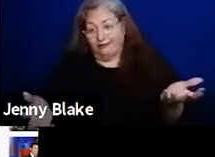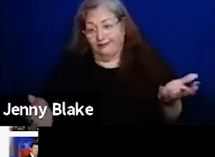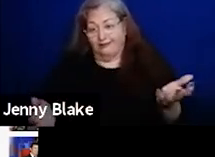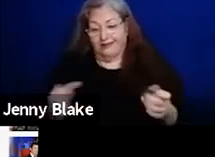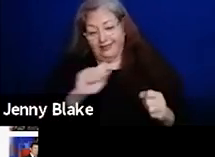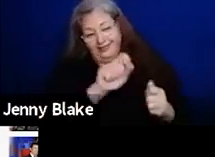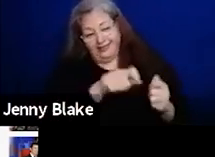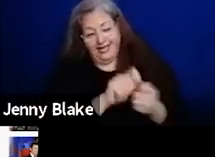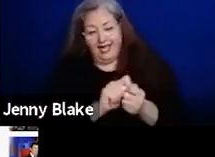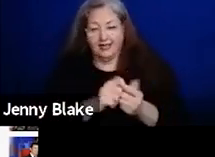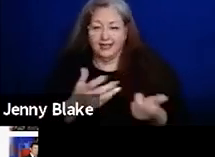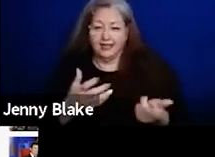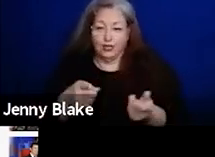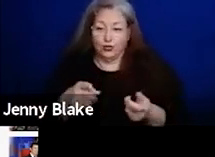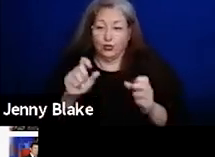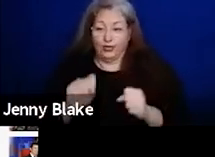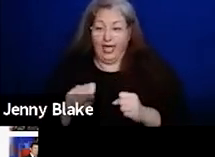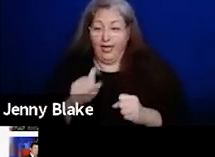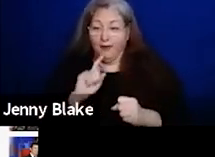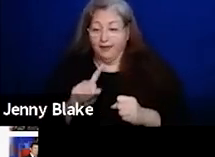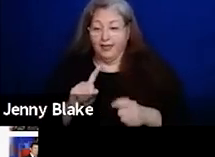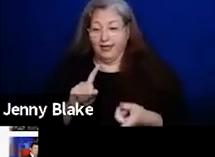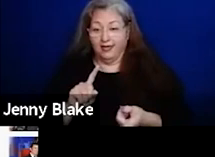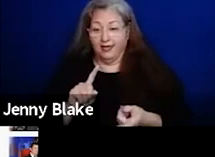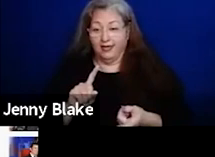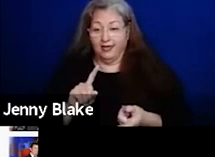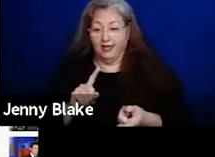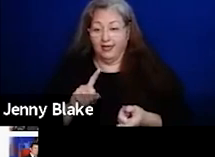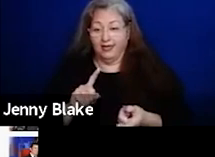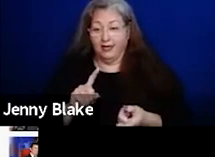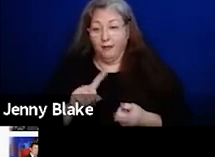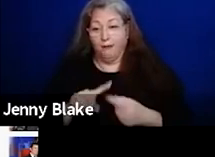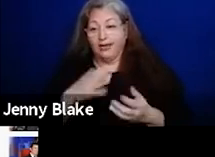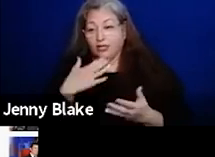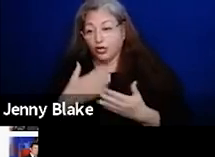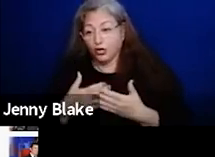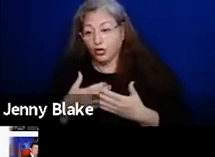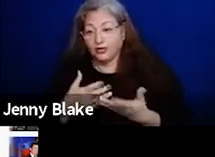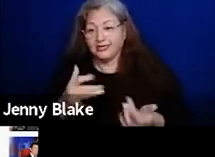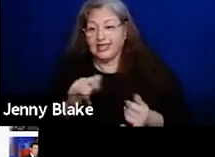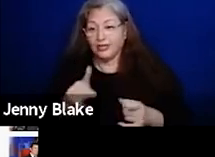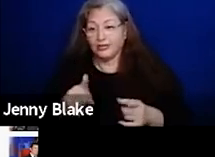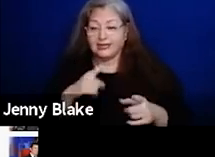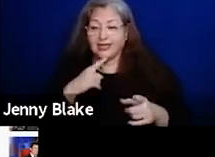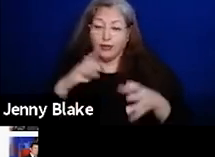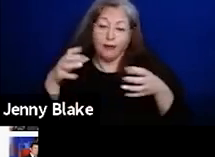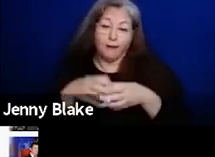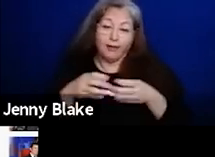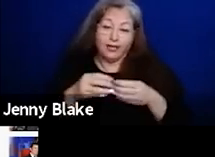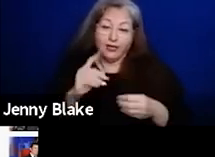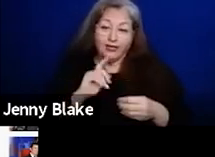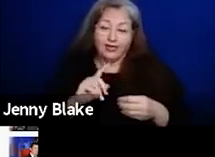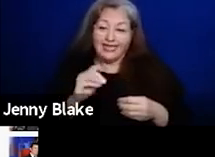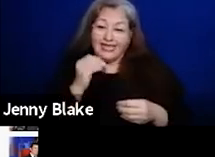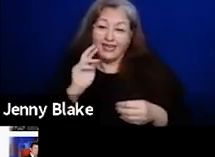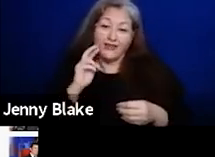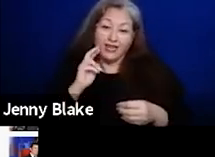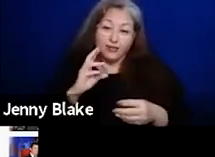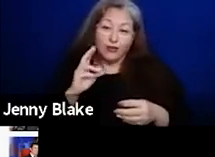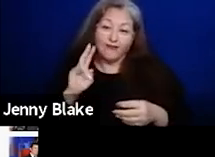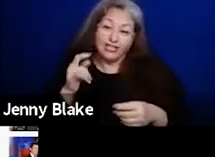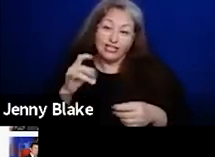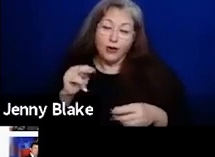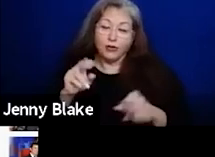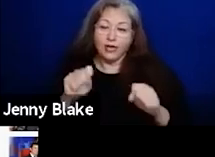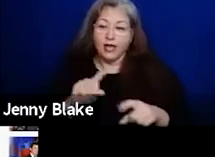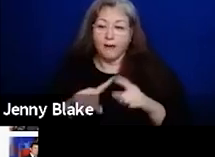exactly. You can be vegetarian in food, you know, and eat vegetables, that's fine, but you can't be a lesbian with other